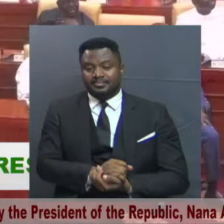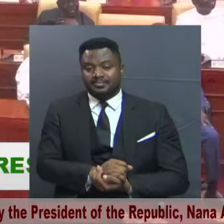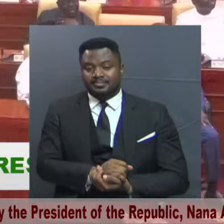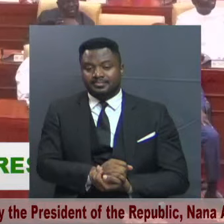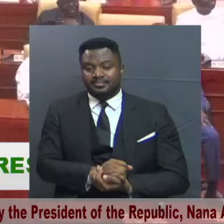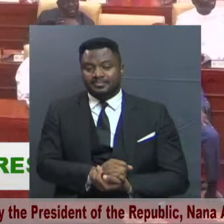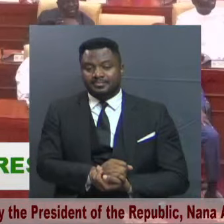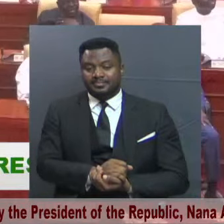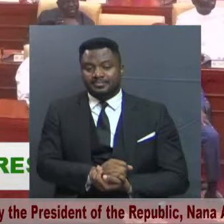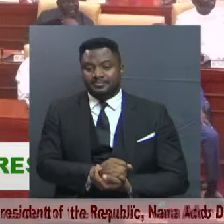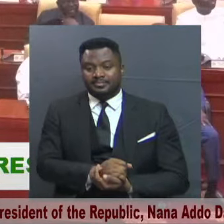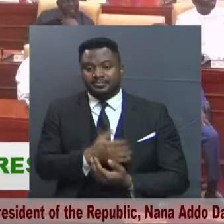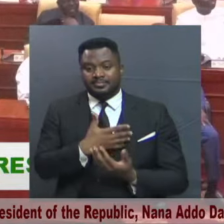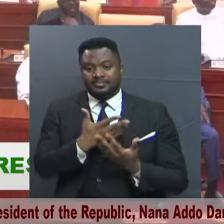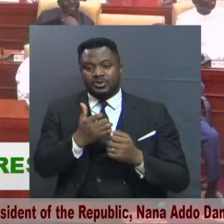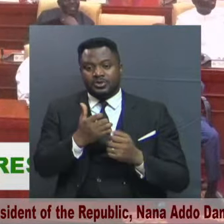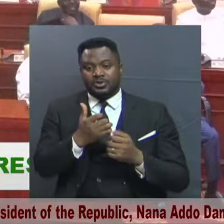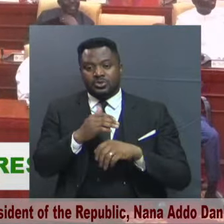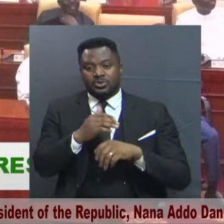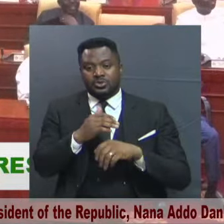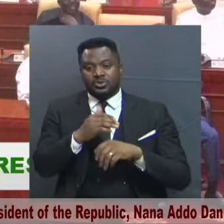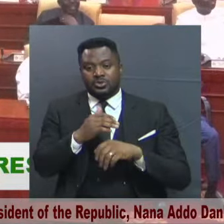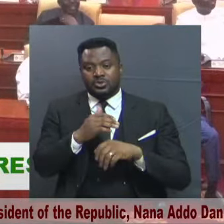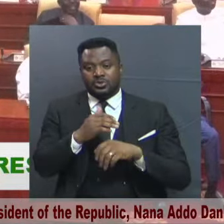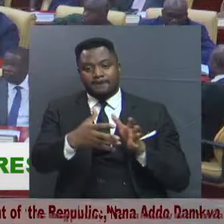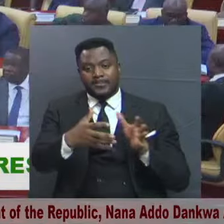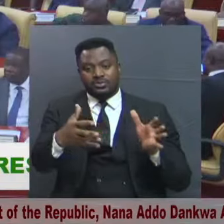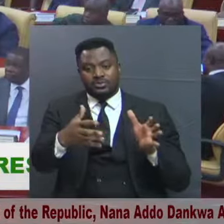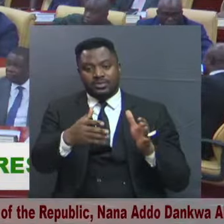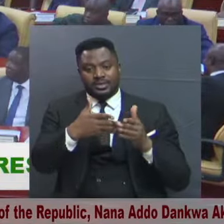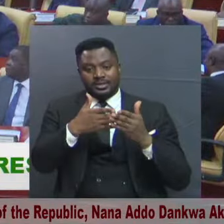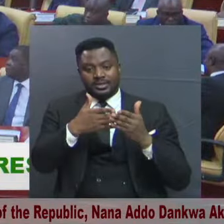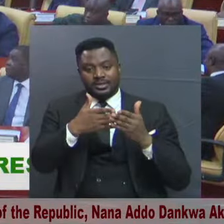am I want to call on the majority